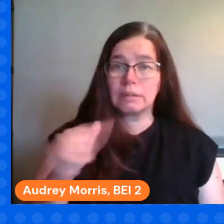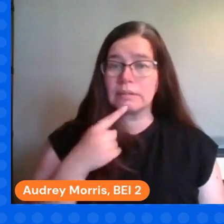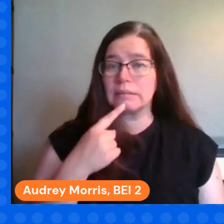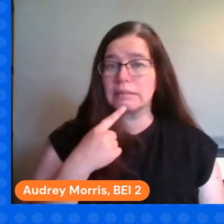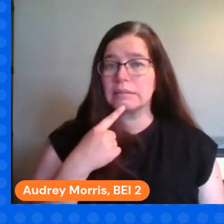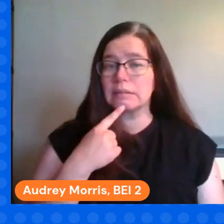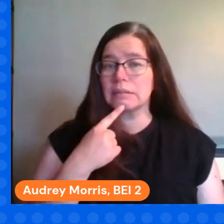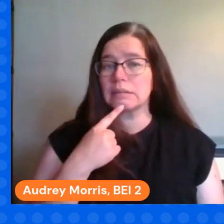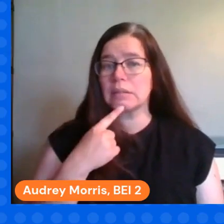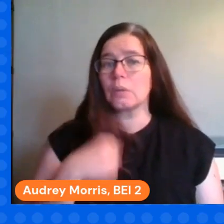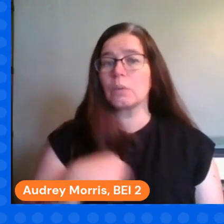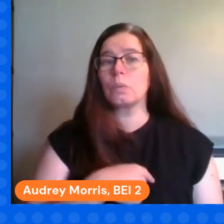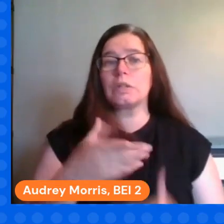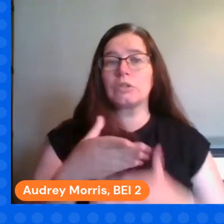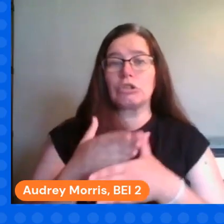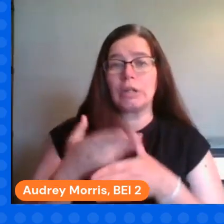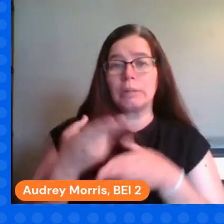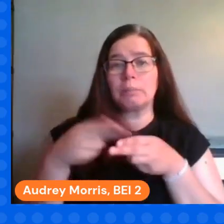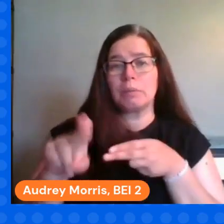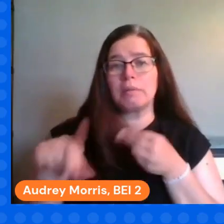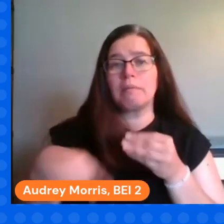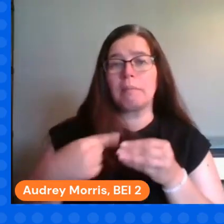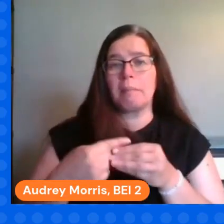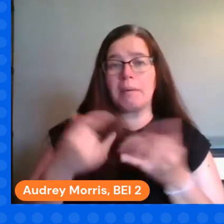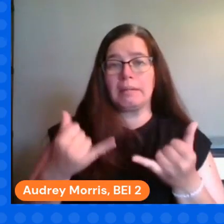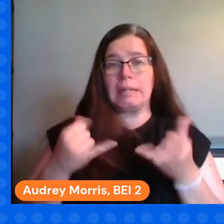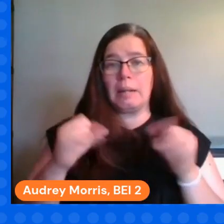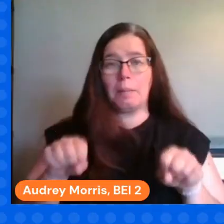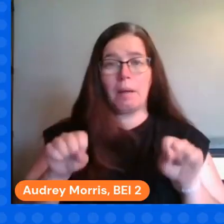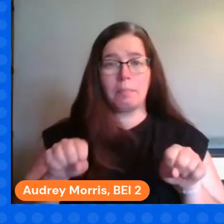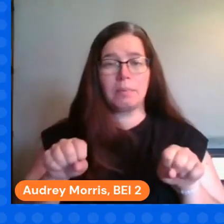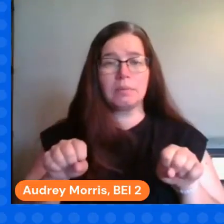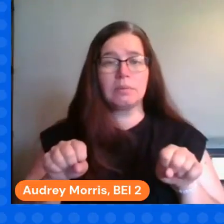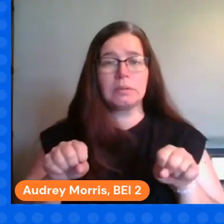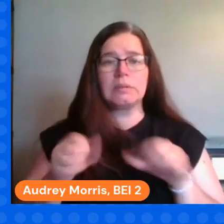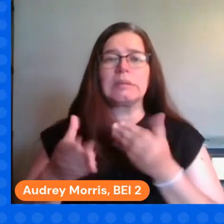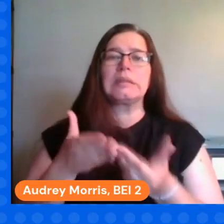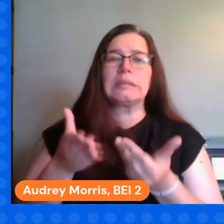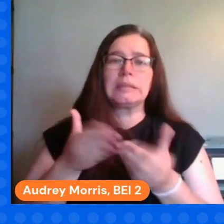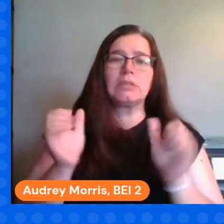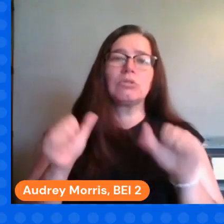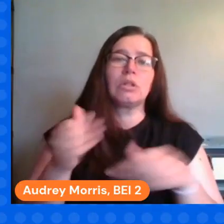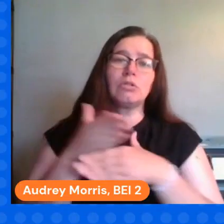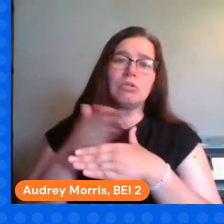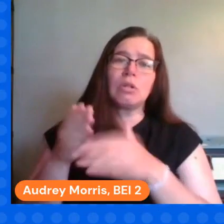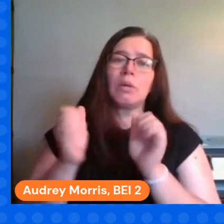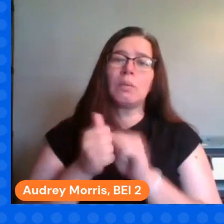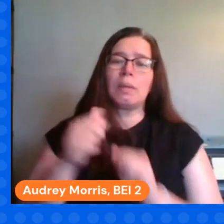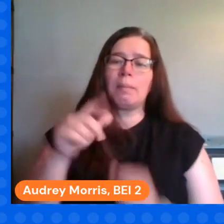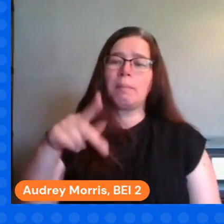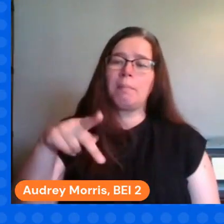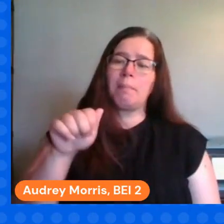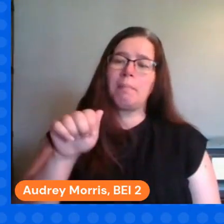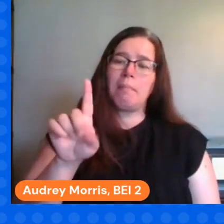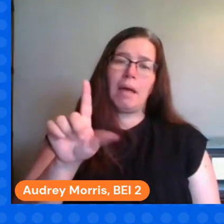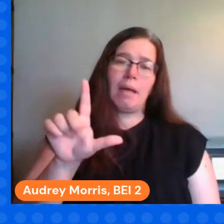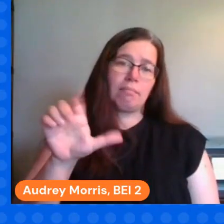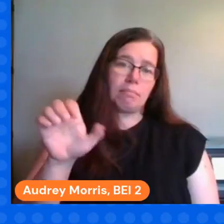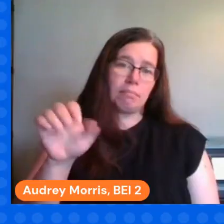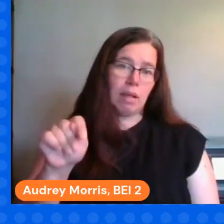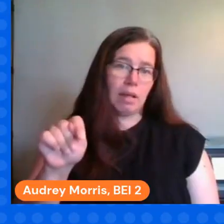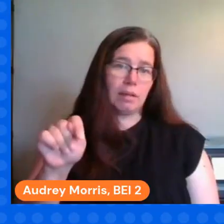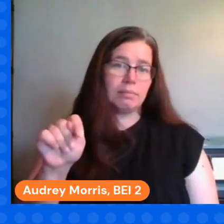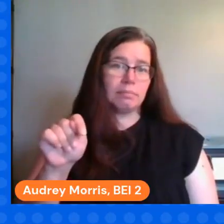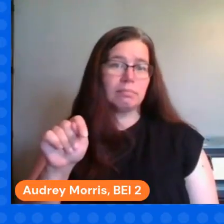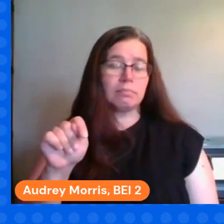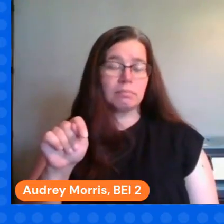about how now it's possible to easily share with Padlet in case you use that. And we are seeing in the chat many